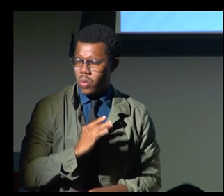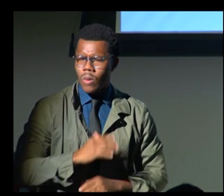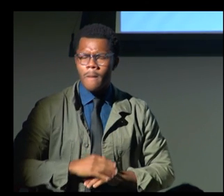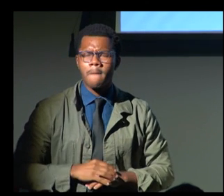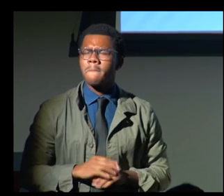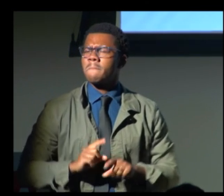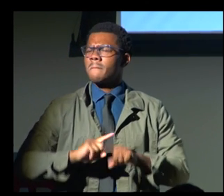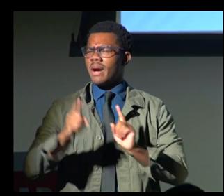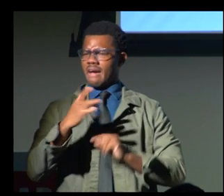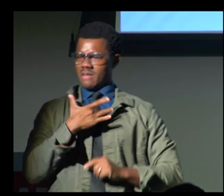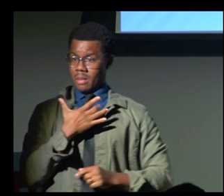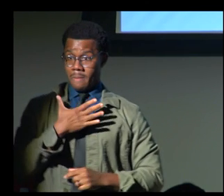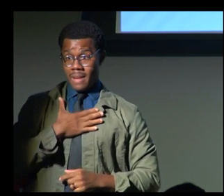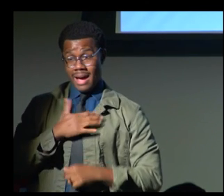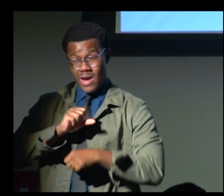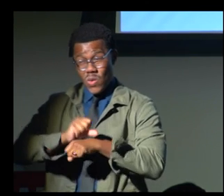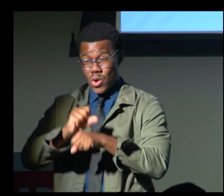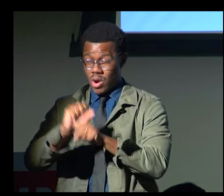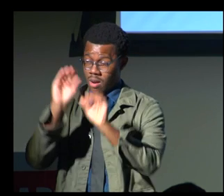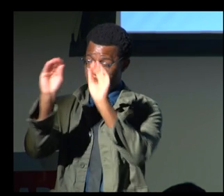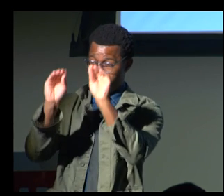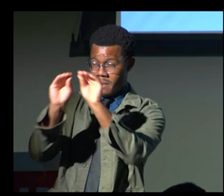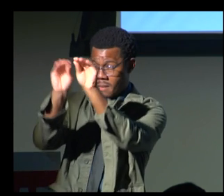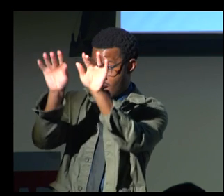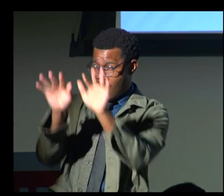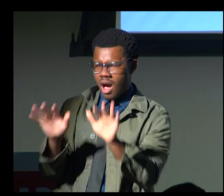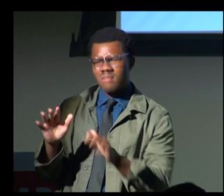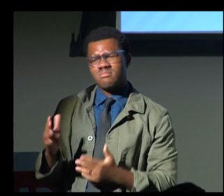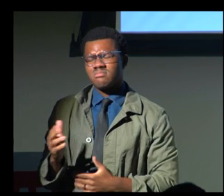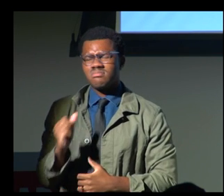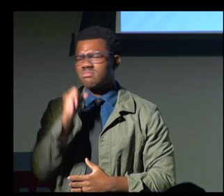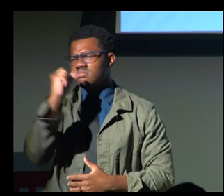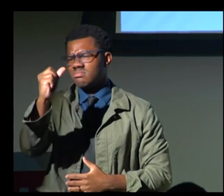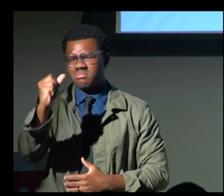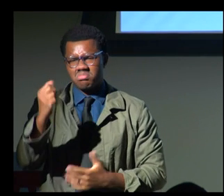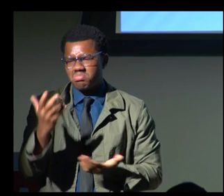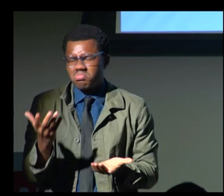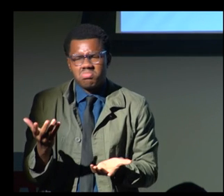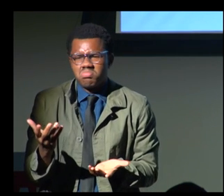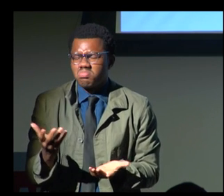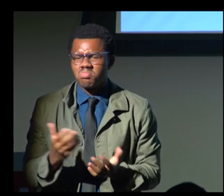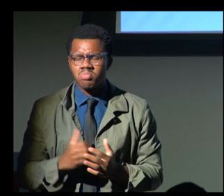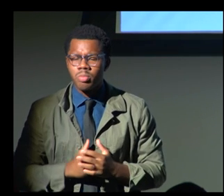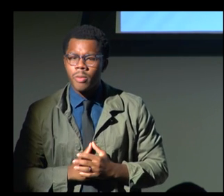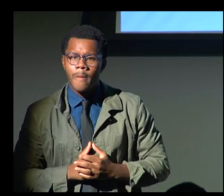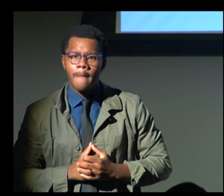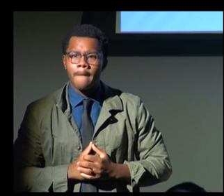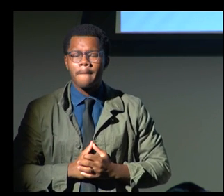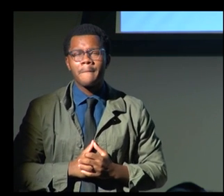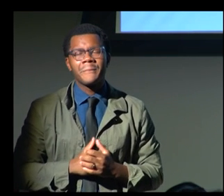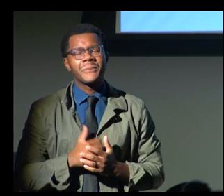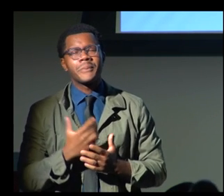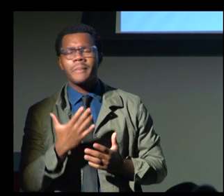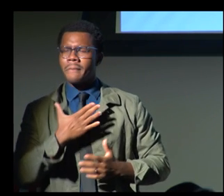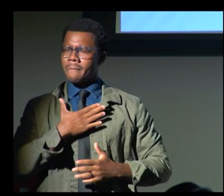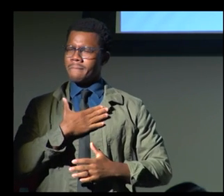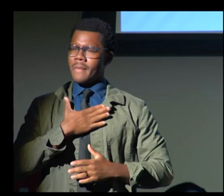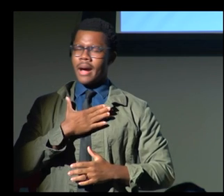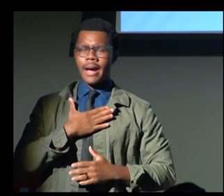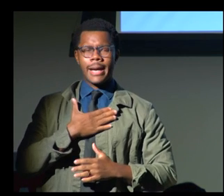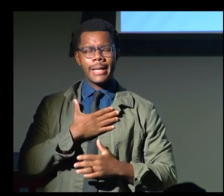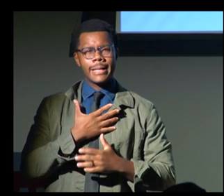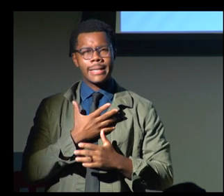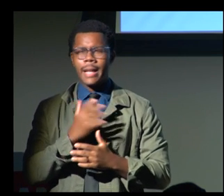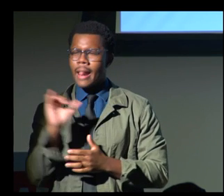my work collage. You know, in fact, it's just a I like to think of my work as a